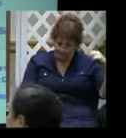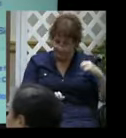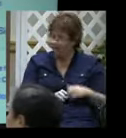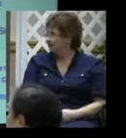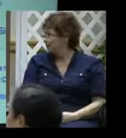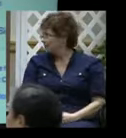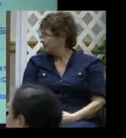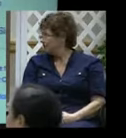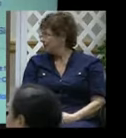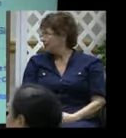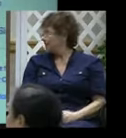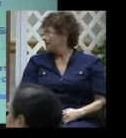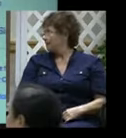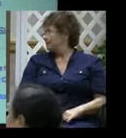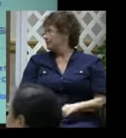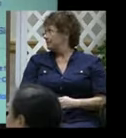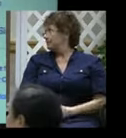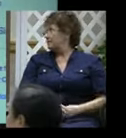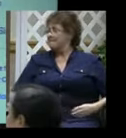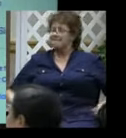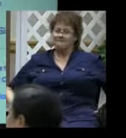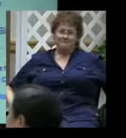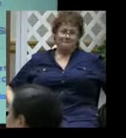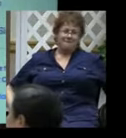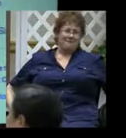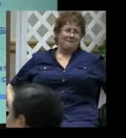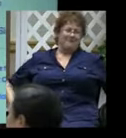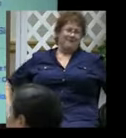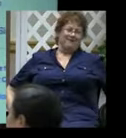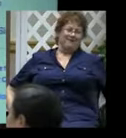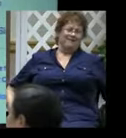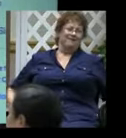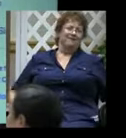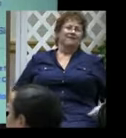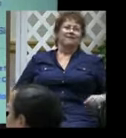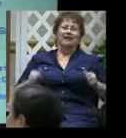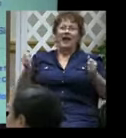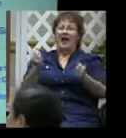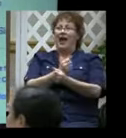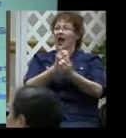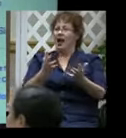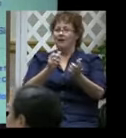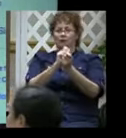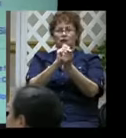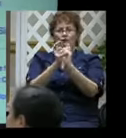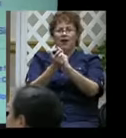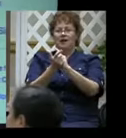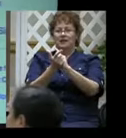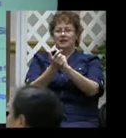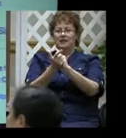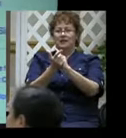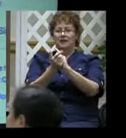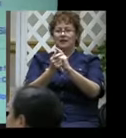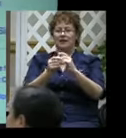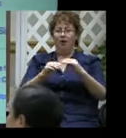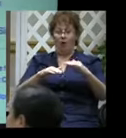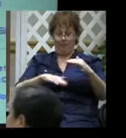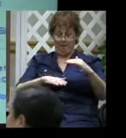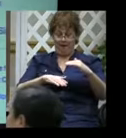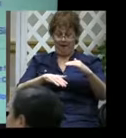don't know how you can read. Yeah, you can read it. Okay. See, everything's translated, and then on the